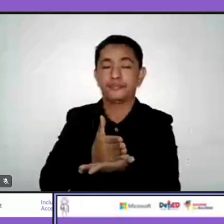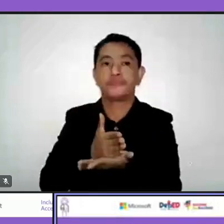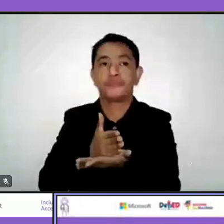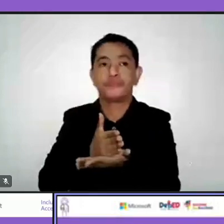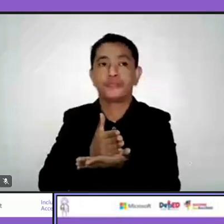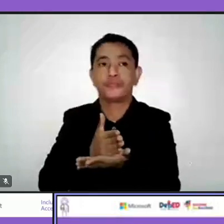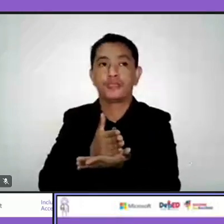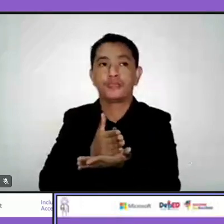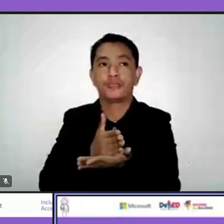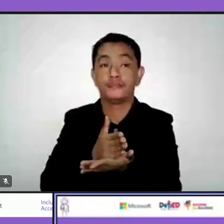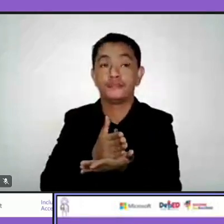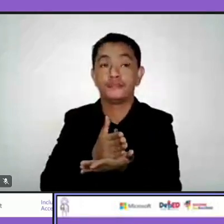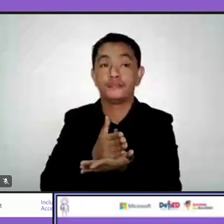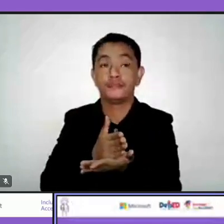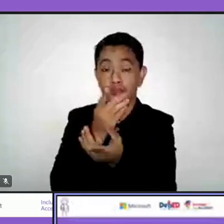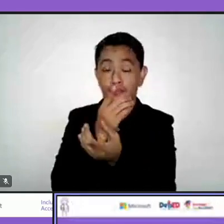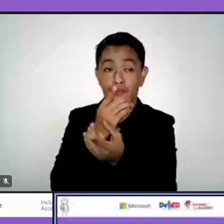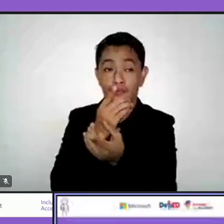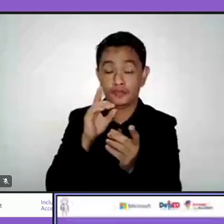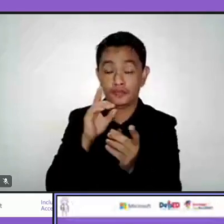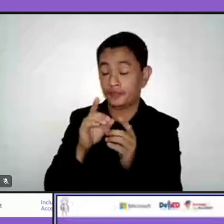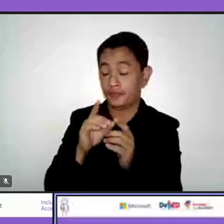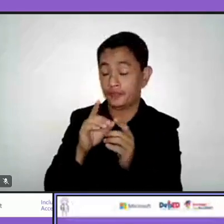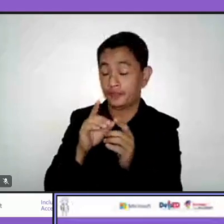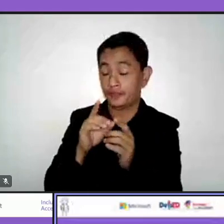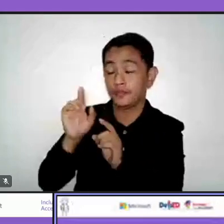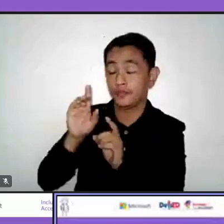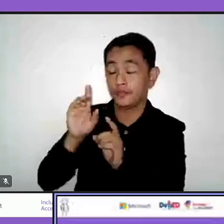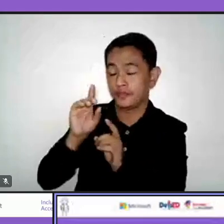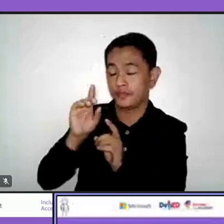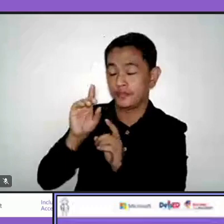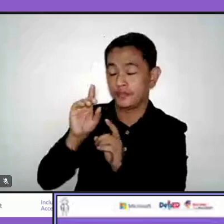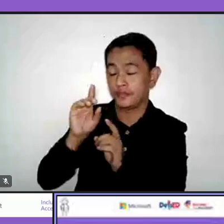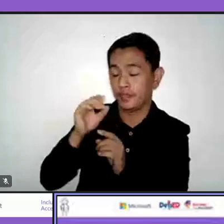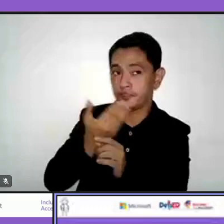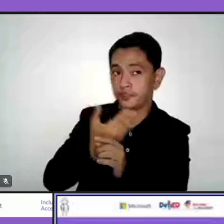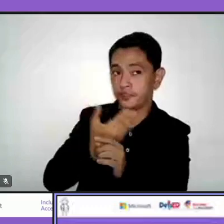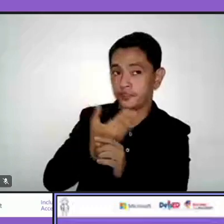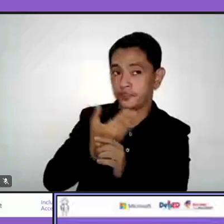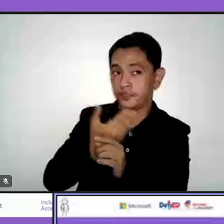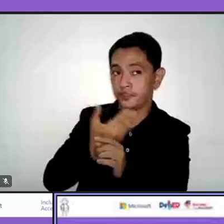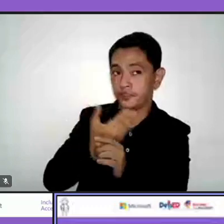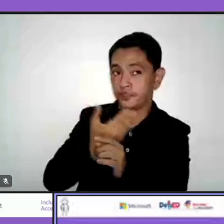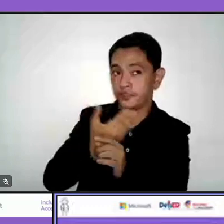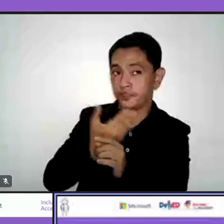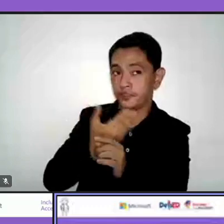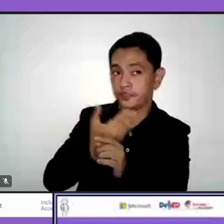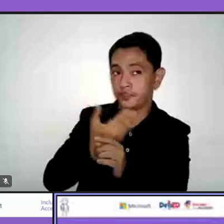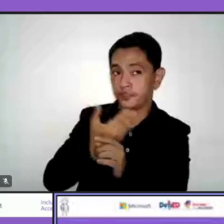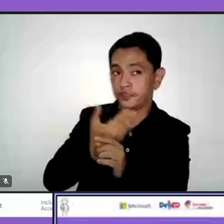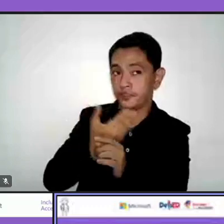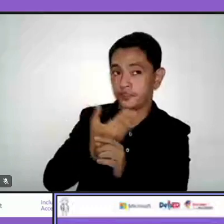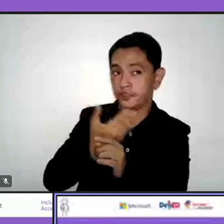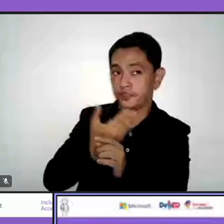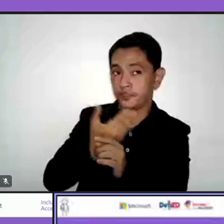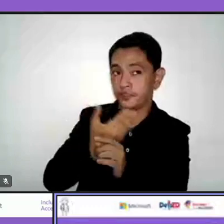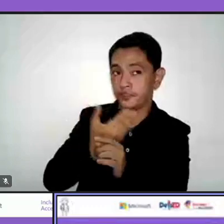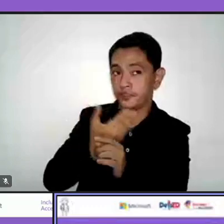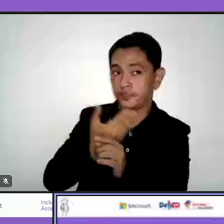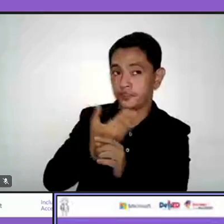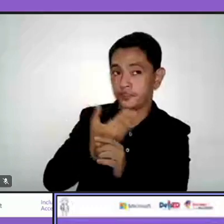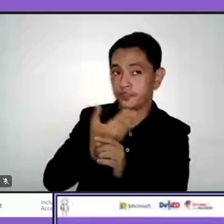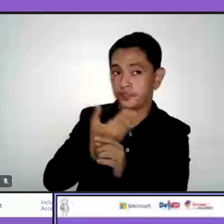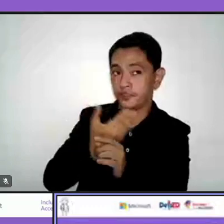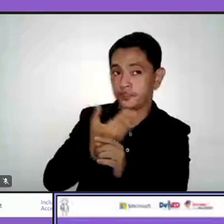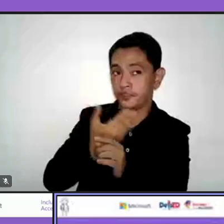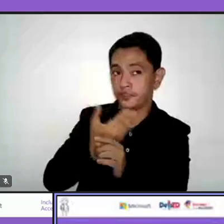ng ating government. But always remember, hindi tayo mag-i-stop. Like in our division, tama po Sir